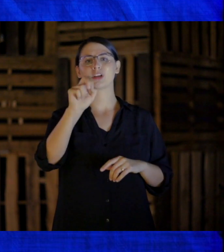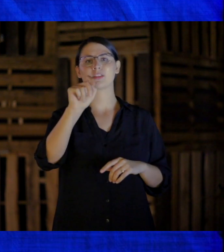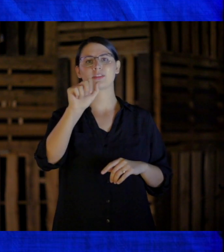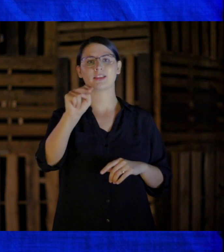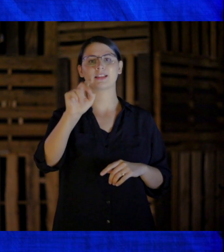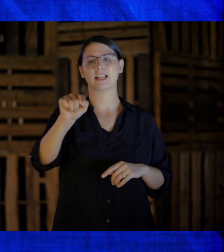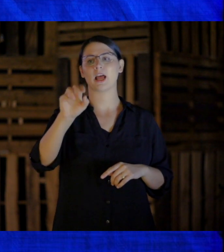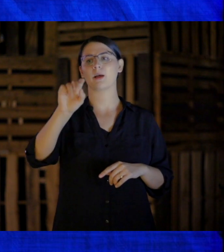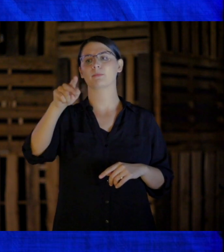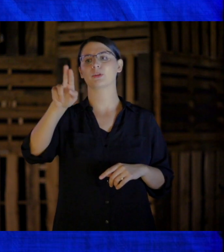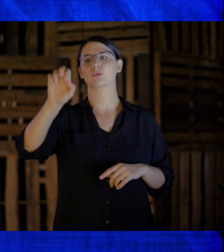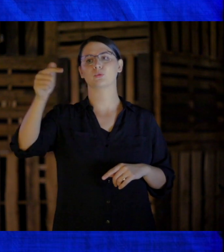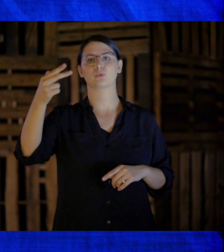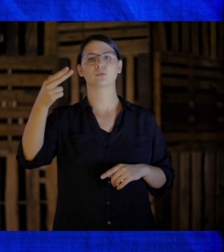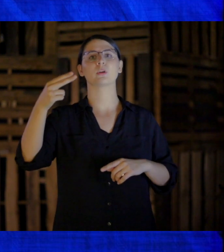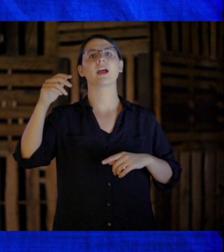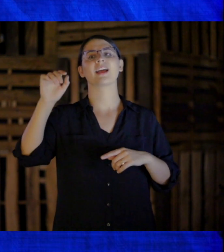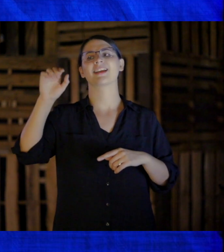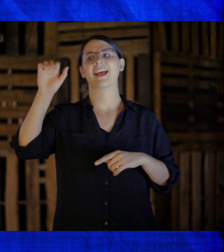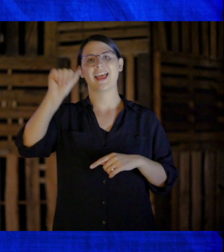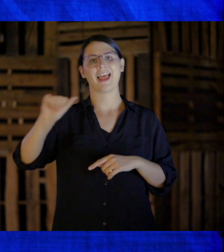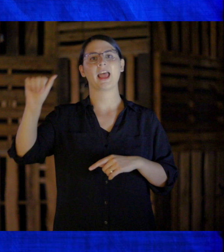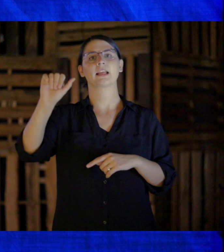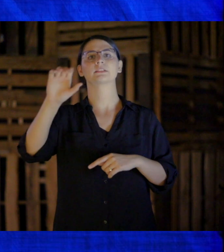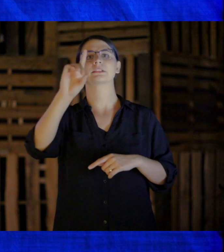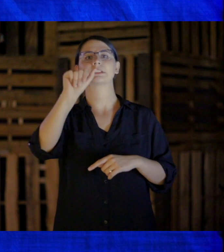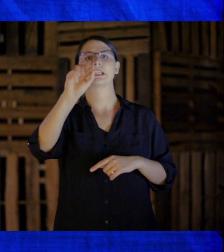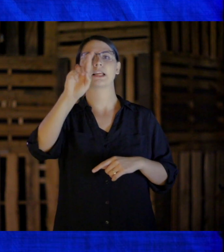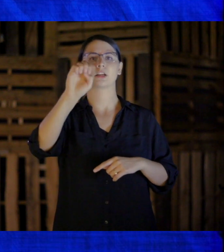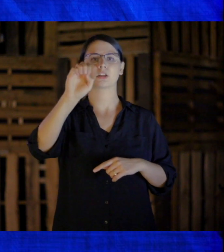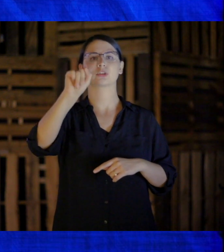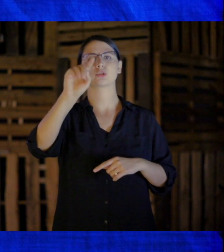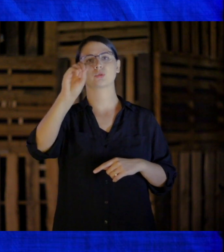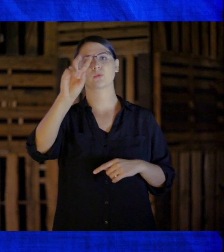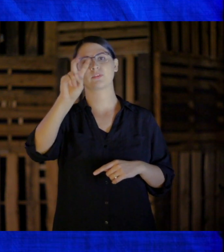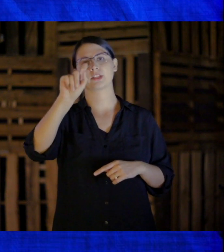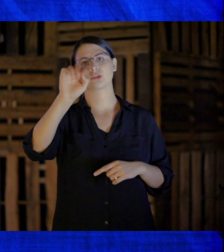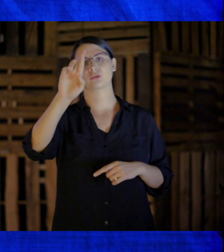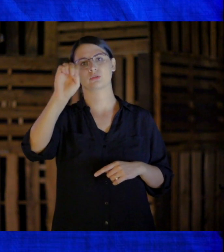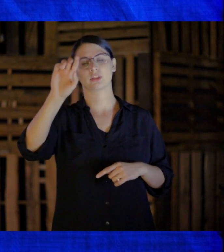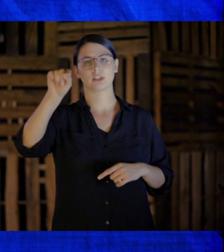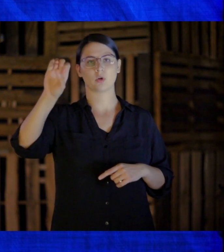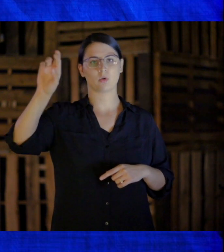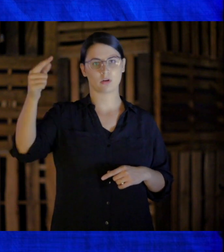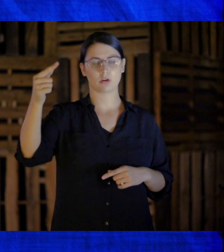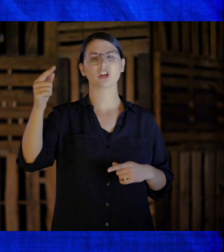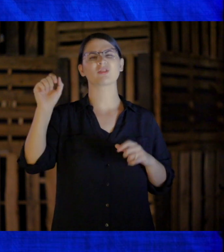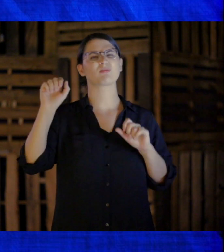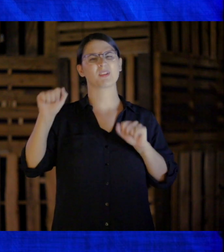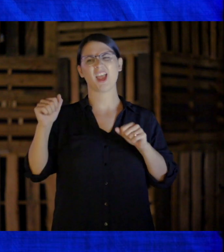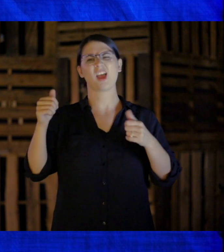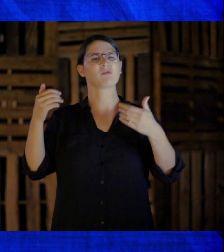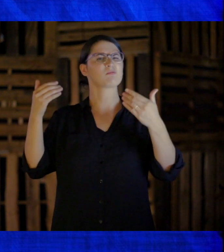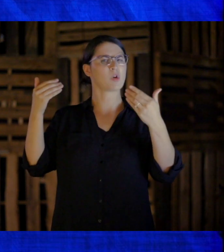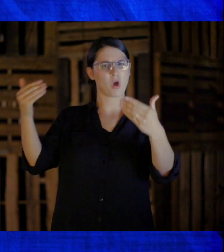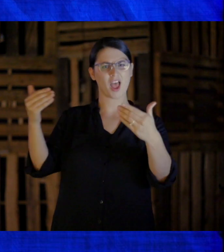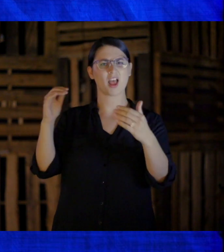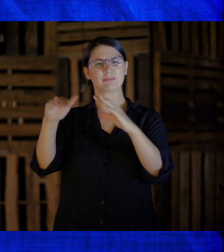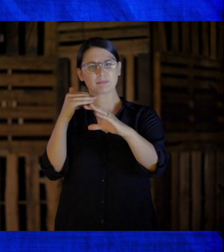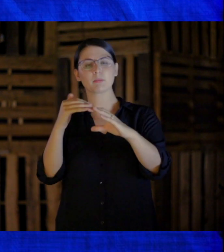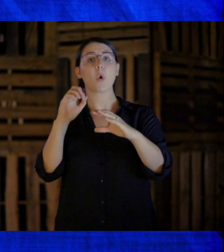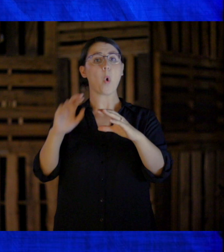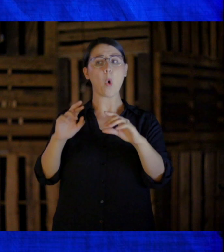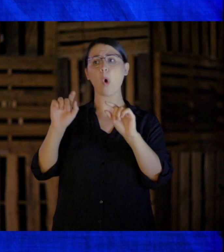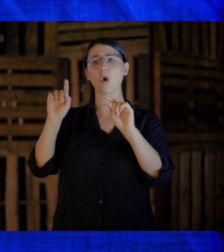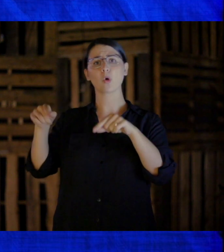jonathan.pugh@daretoventure.org. You can call me here at the church, or you can use the next steps button on daretoventure.org website, and I will find a